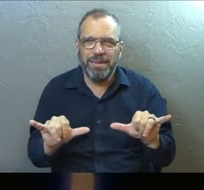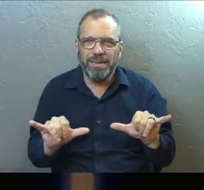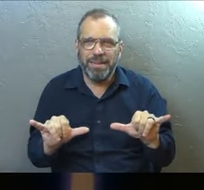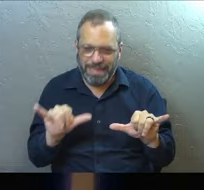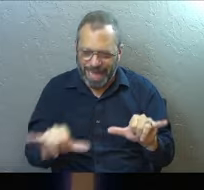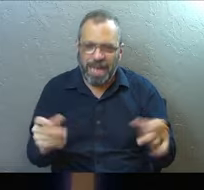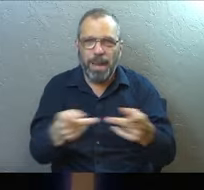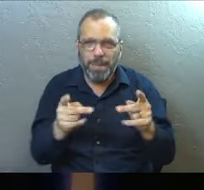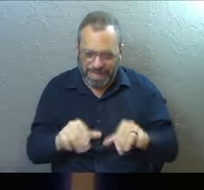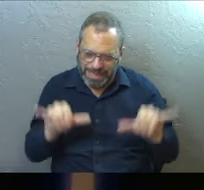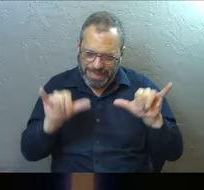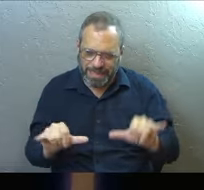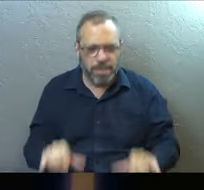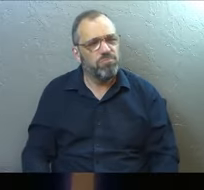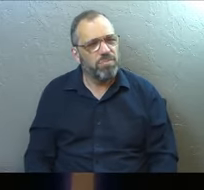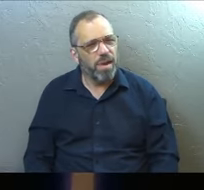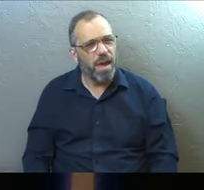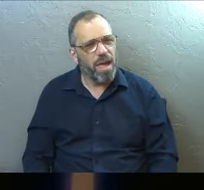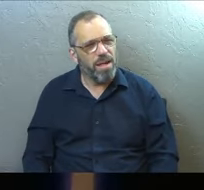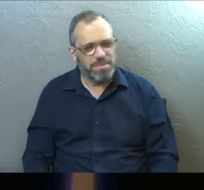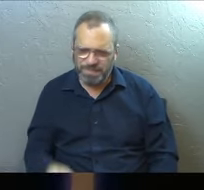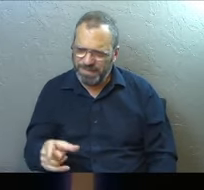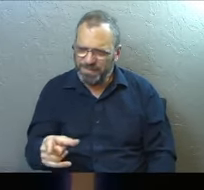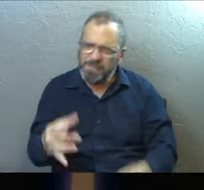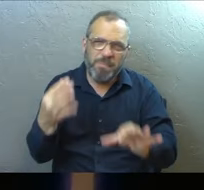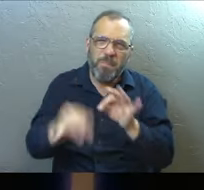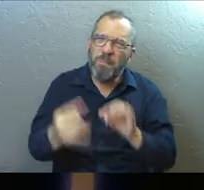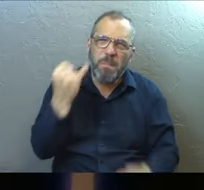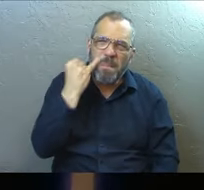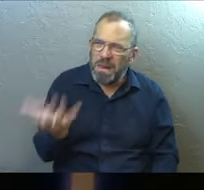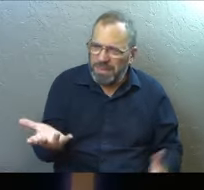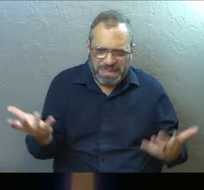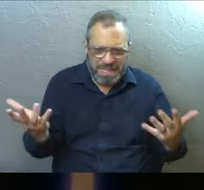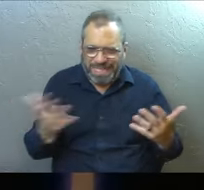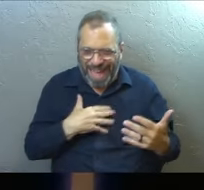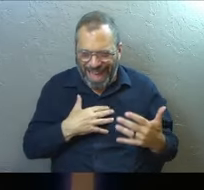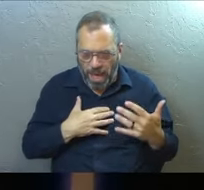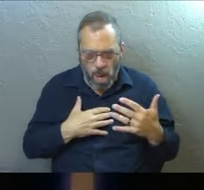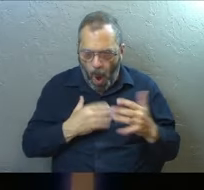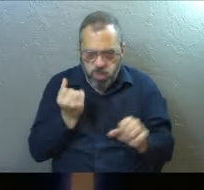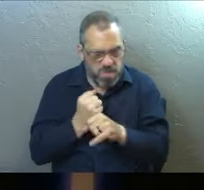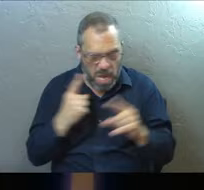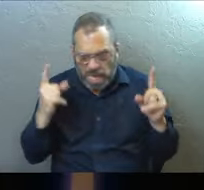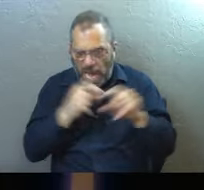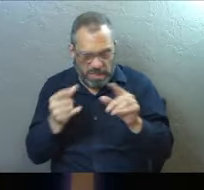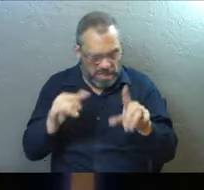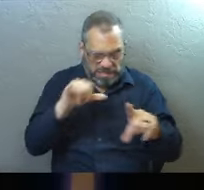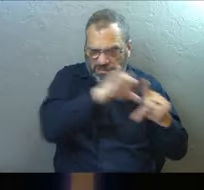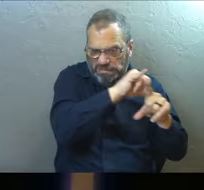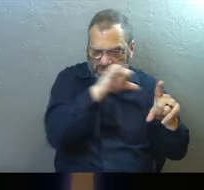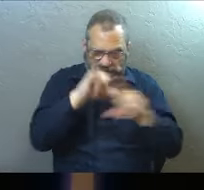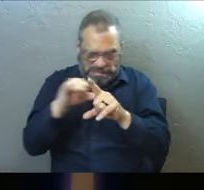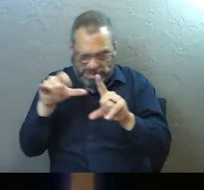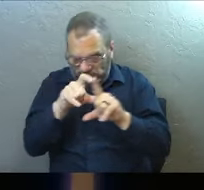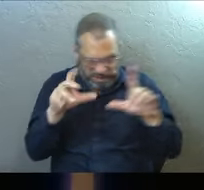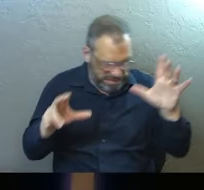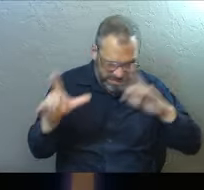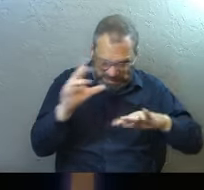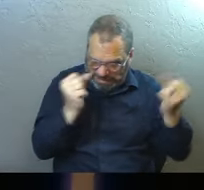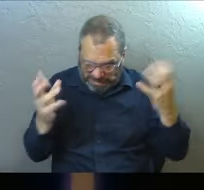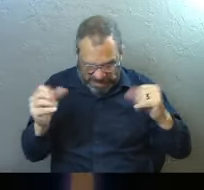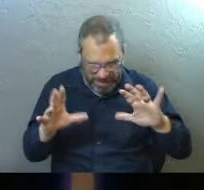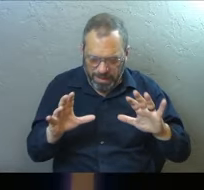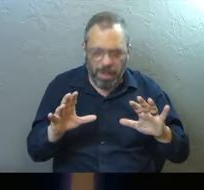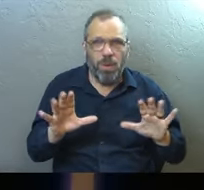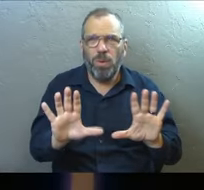place. And I think that is such a simple idea. We trip over how simple it is. We're like,